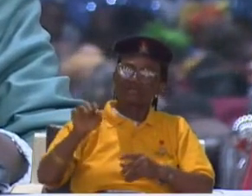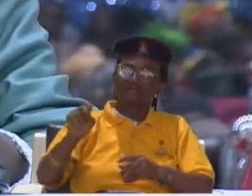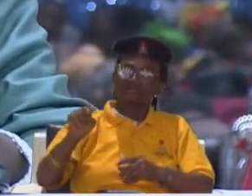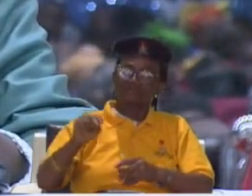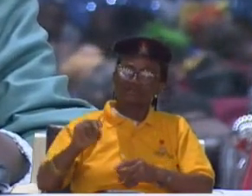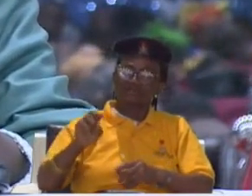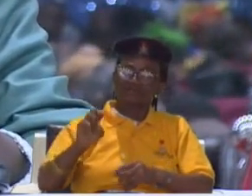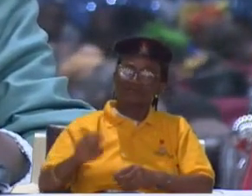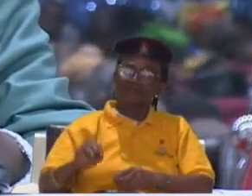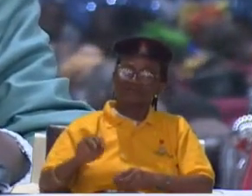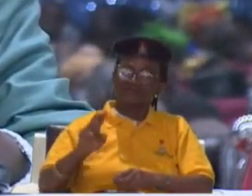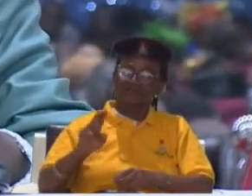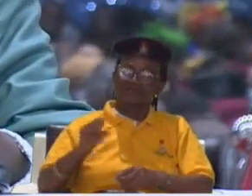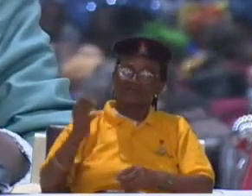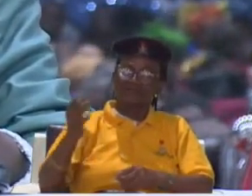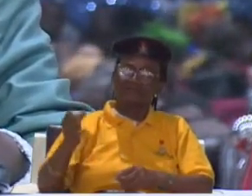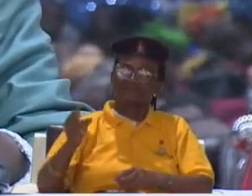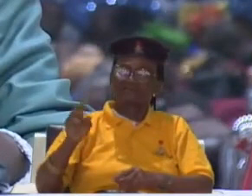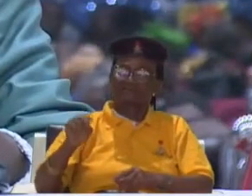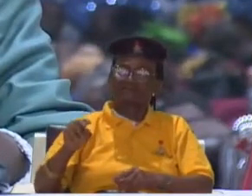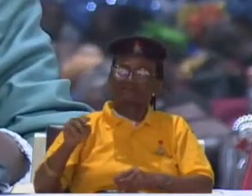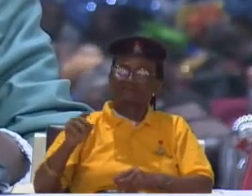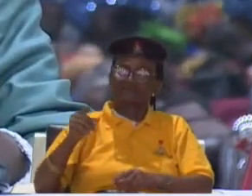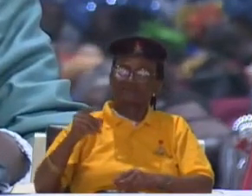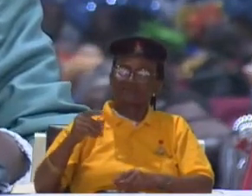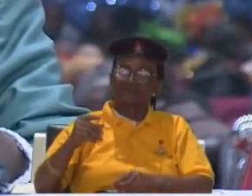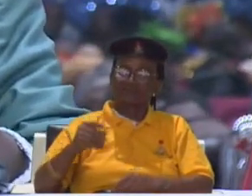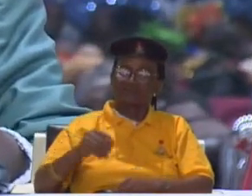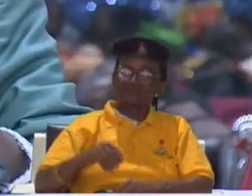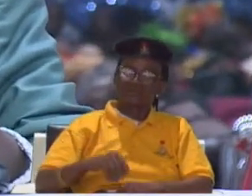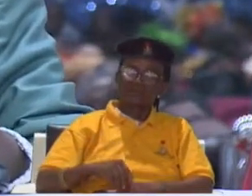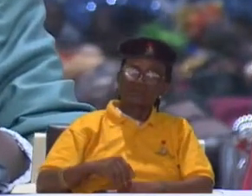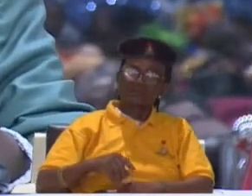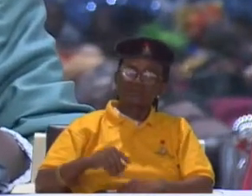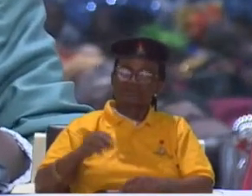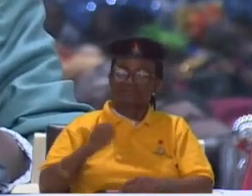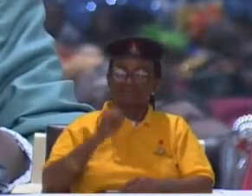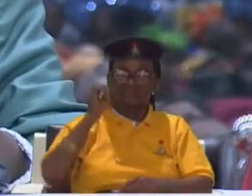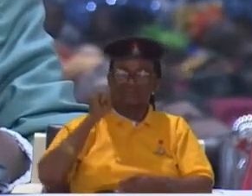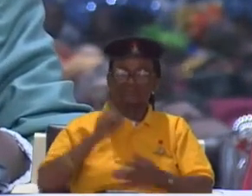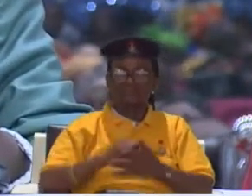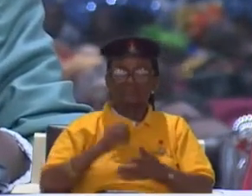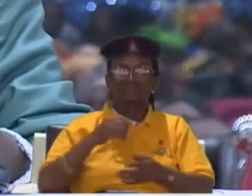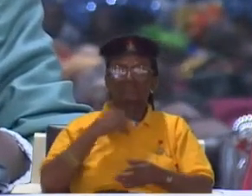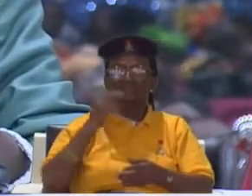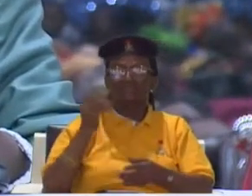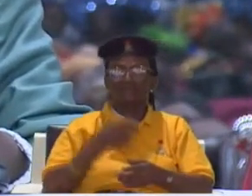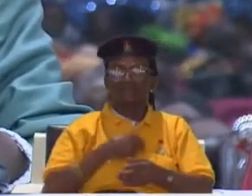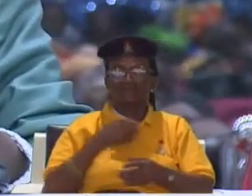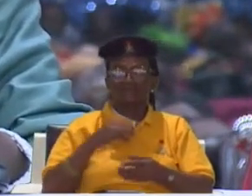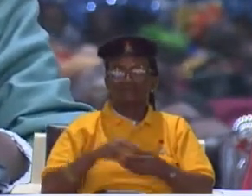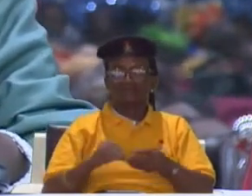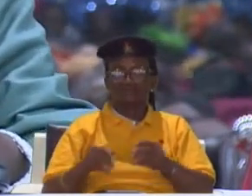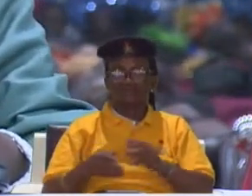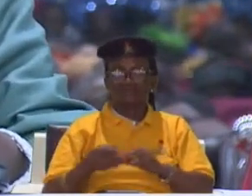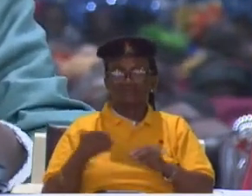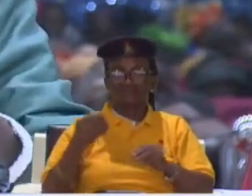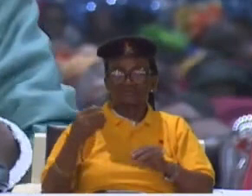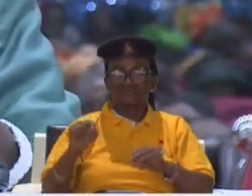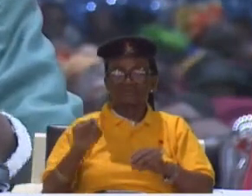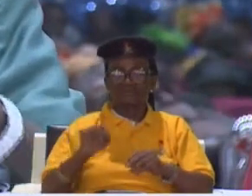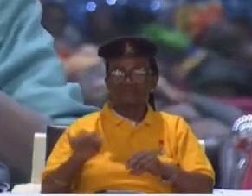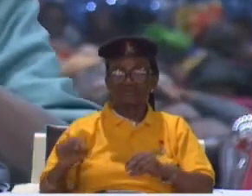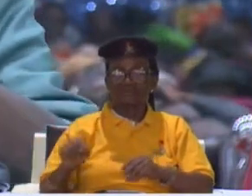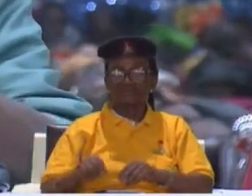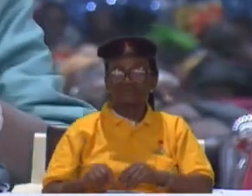verse 2 to 9, it tells us the story of a man who had